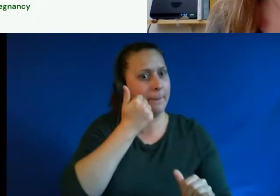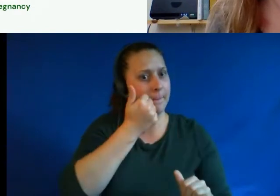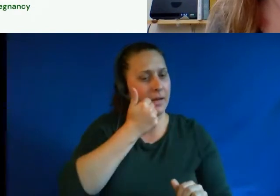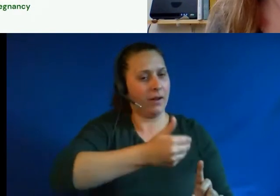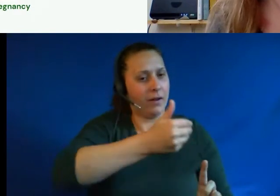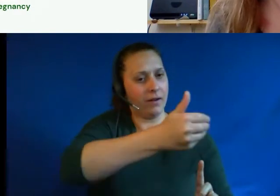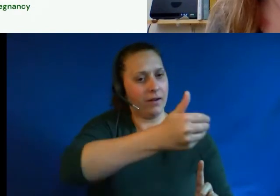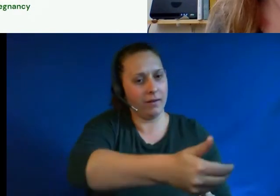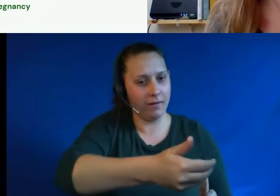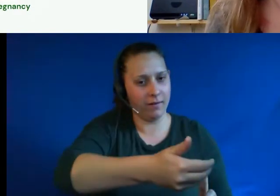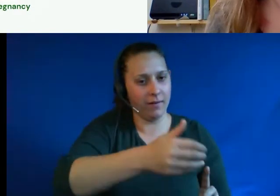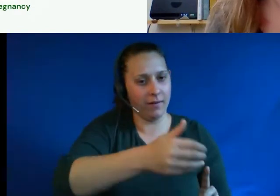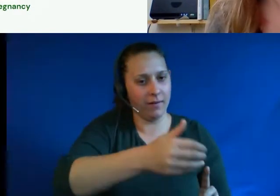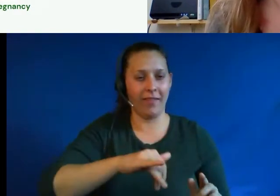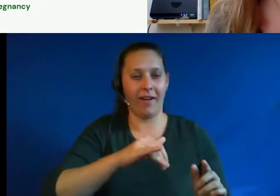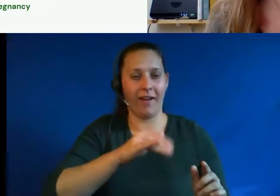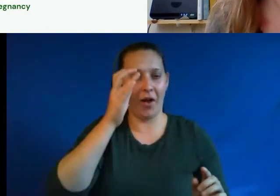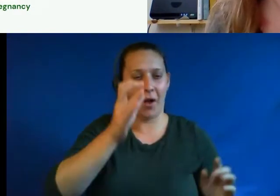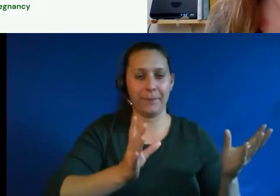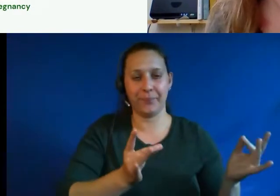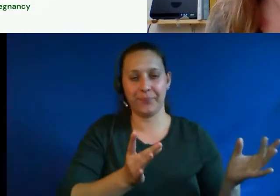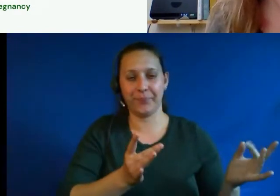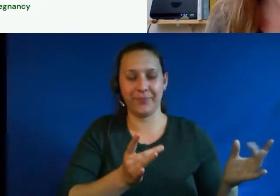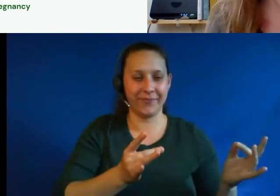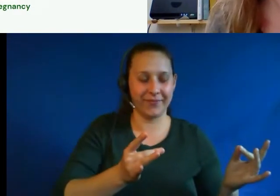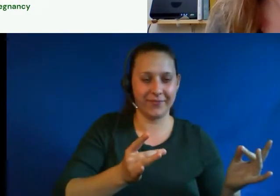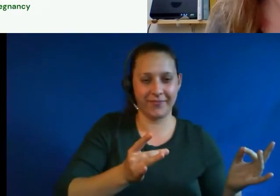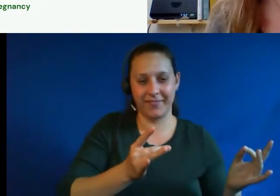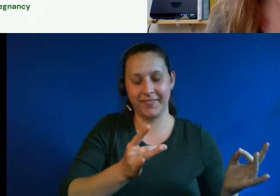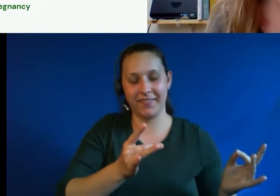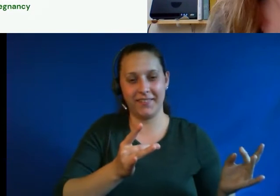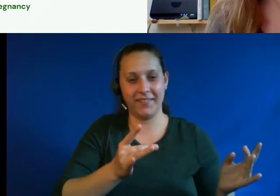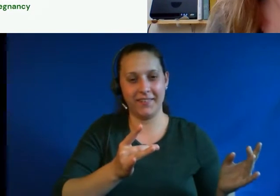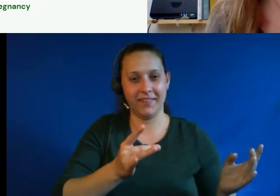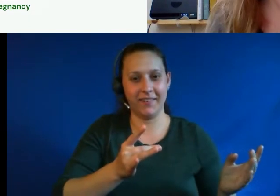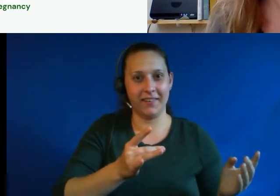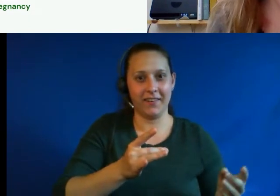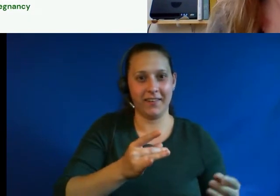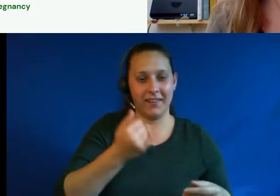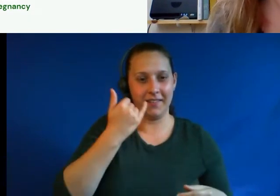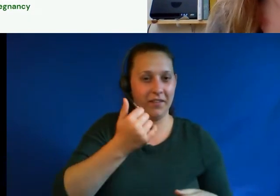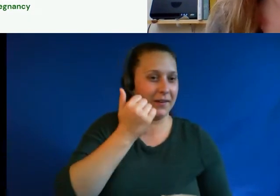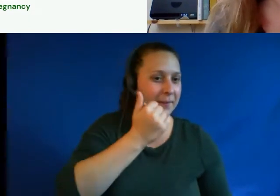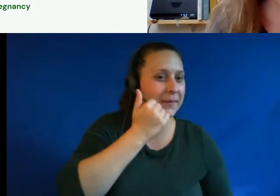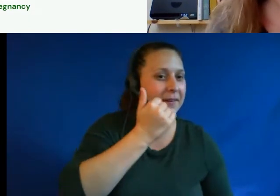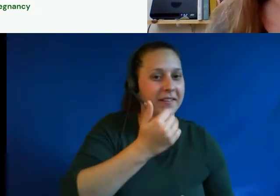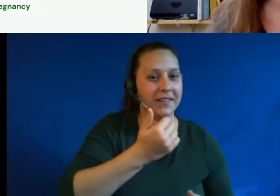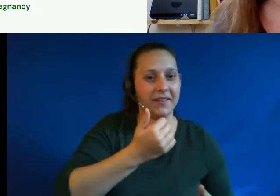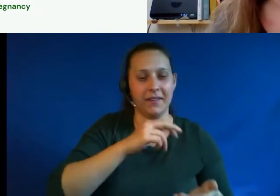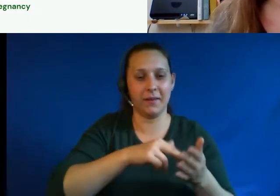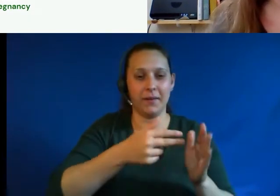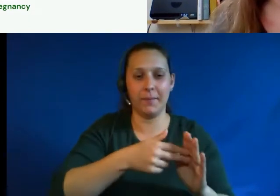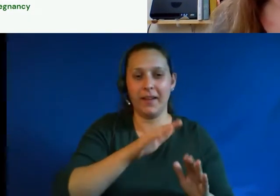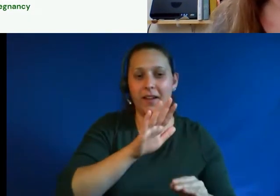is a taboo. There is evidence that shows that this results in menstruators having lower social status, and it